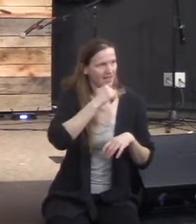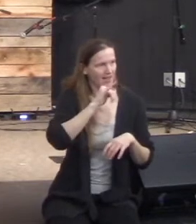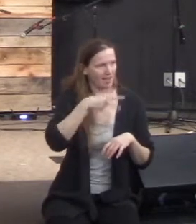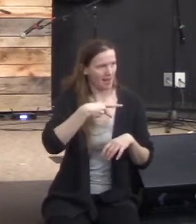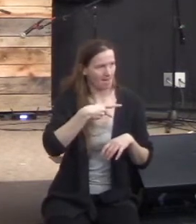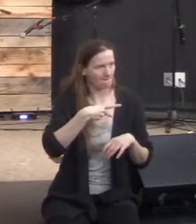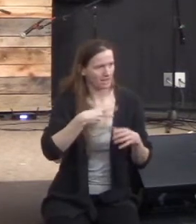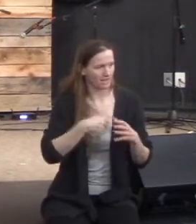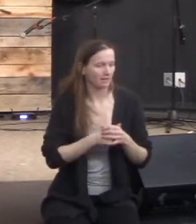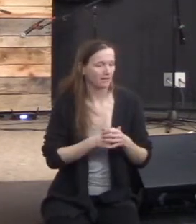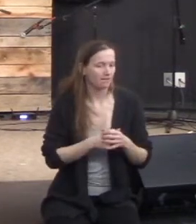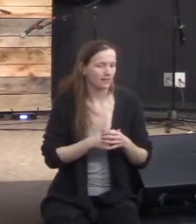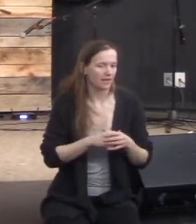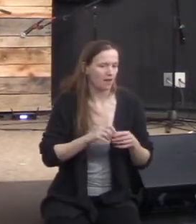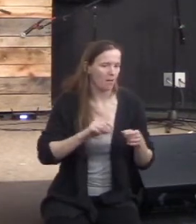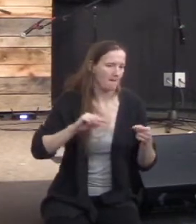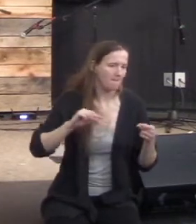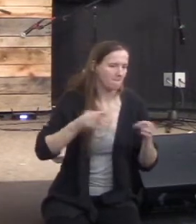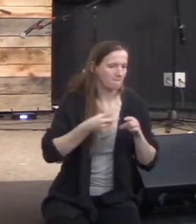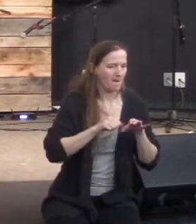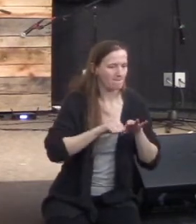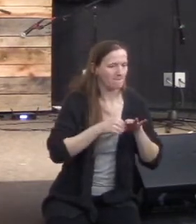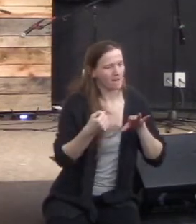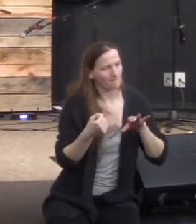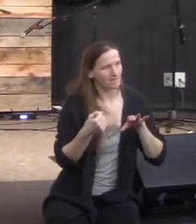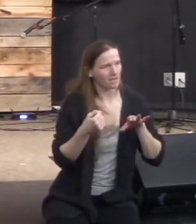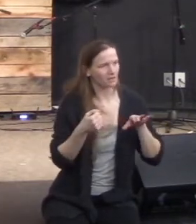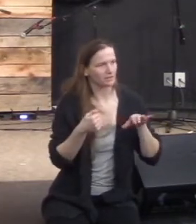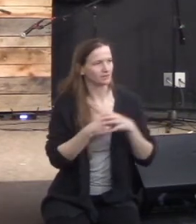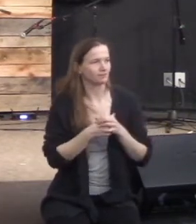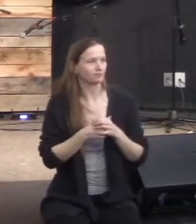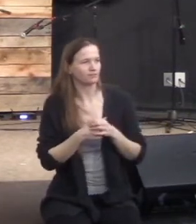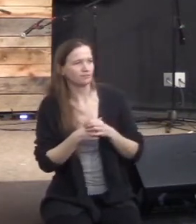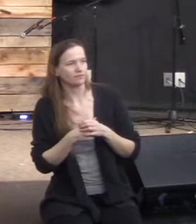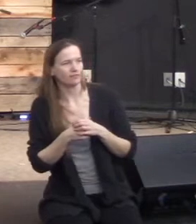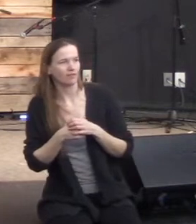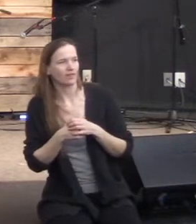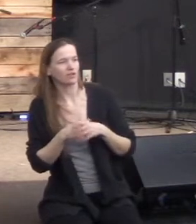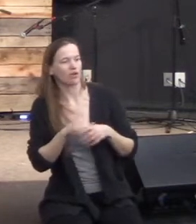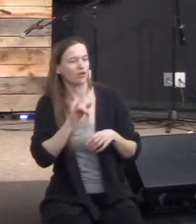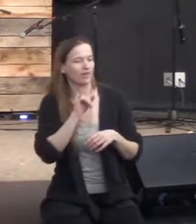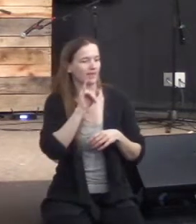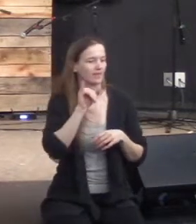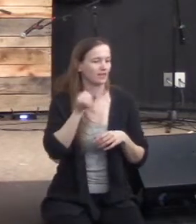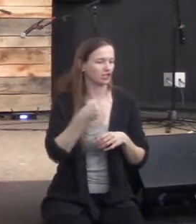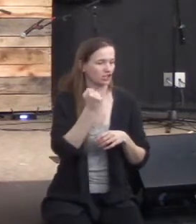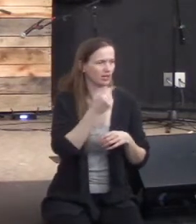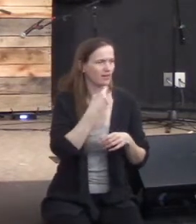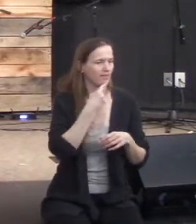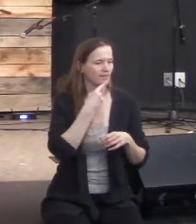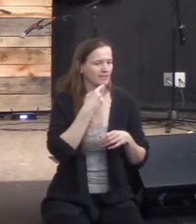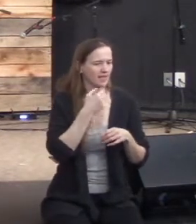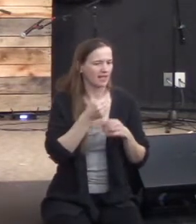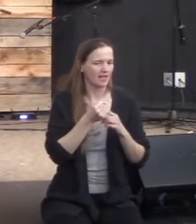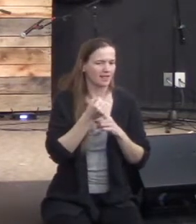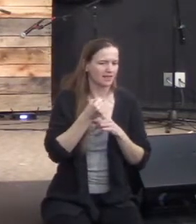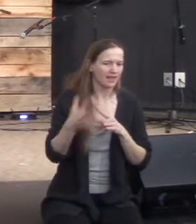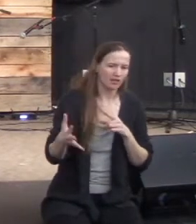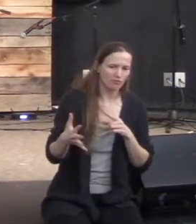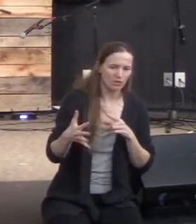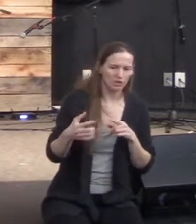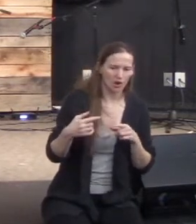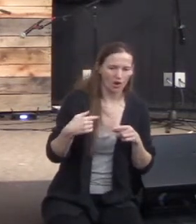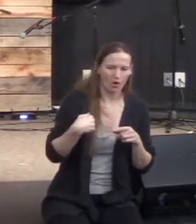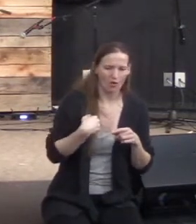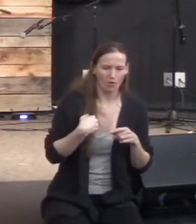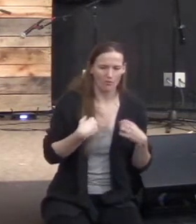Then the man said, let me go, for it is daybreak. But Jacob replied, the hill grasper replied, I will not let you go until